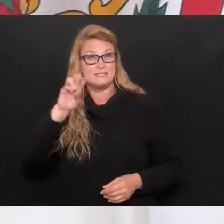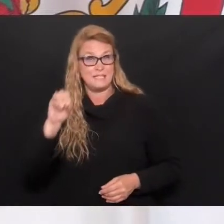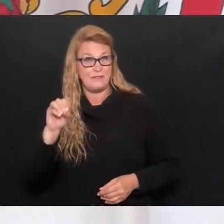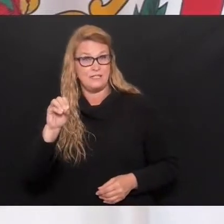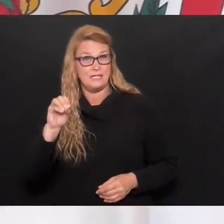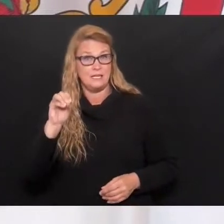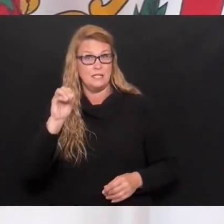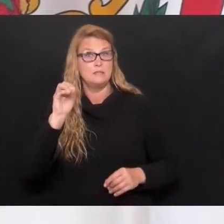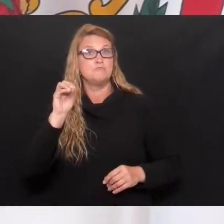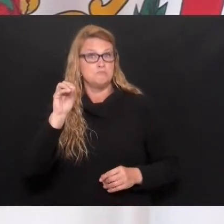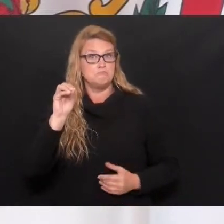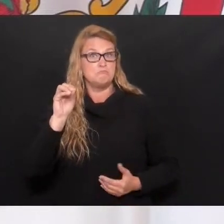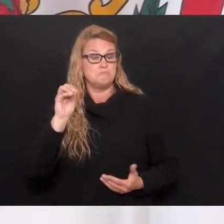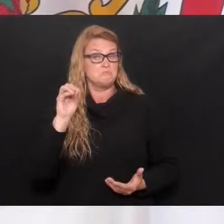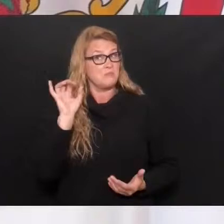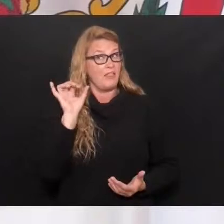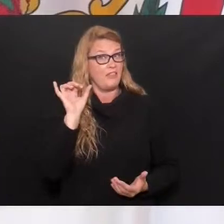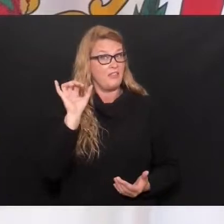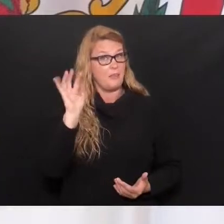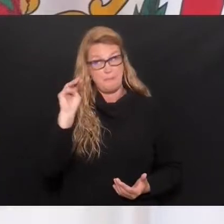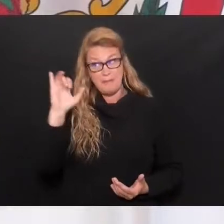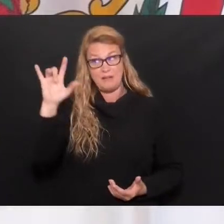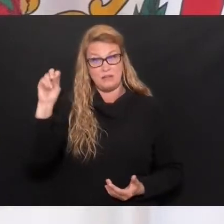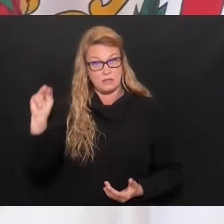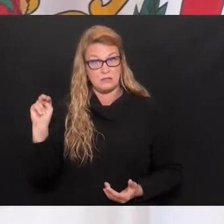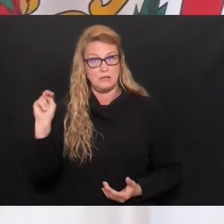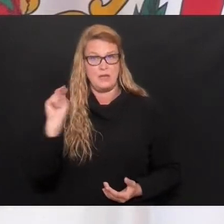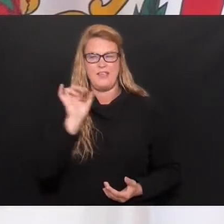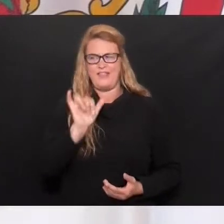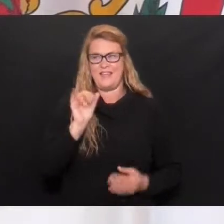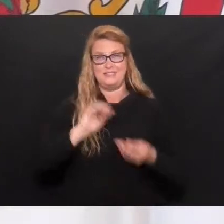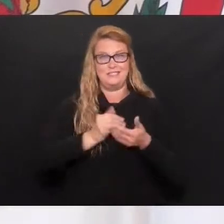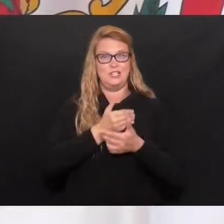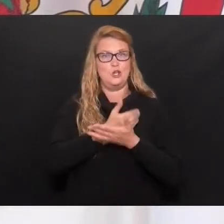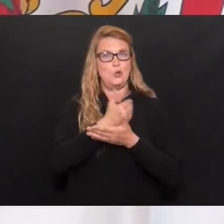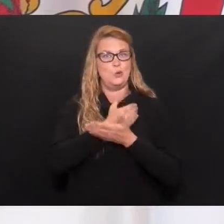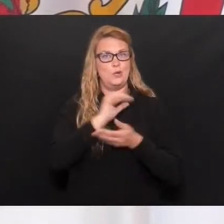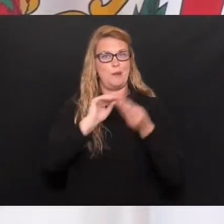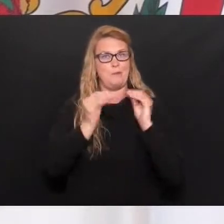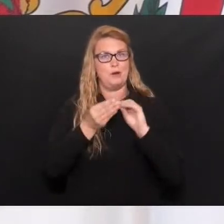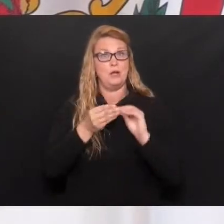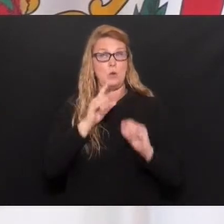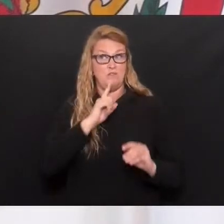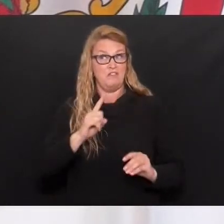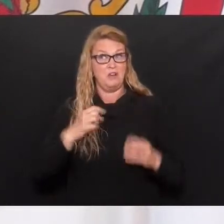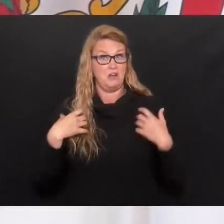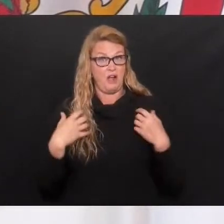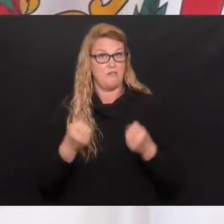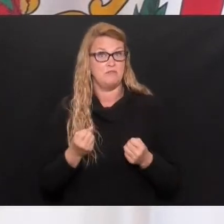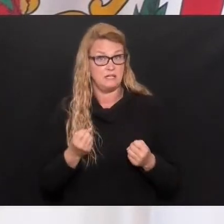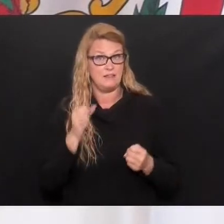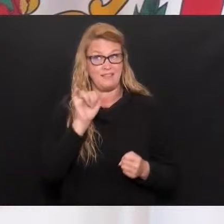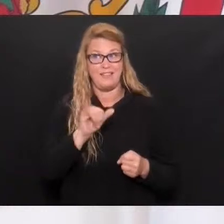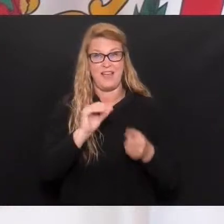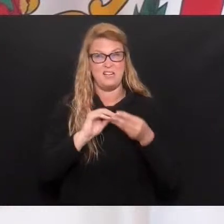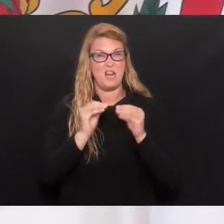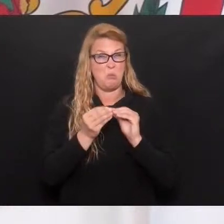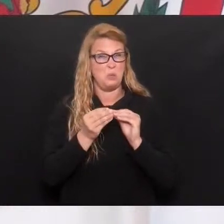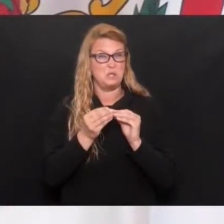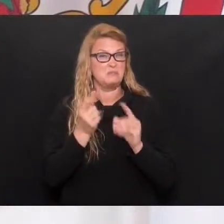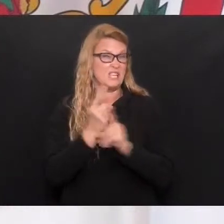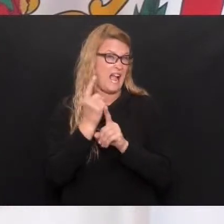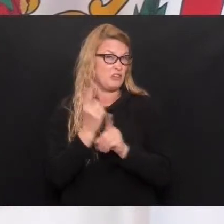1,470,000 people. That's the number now. And we feel really confident that I've been told that number is dead level